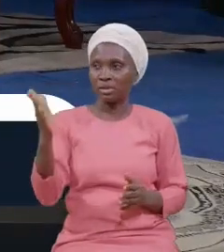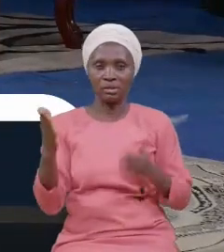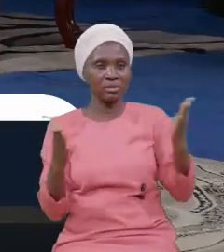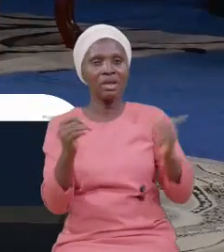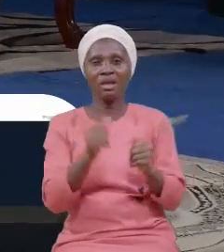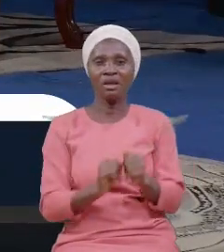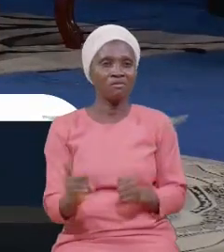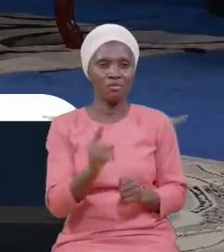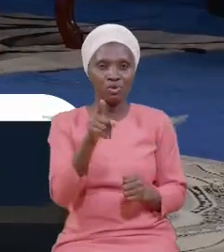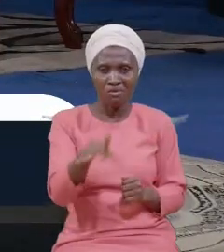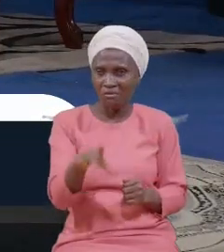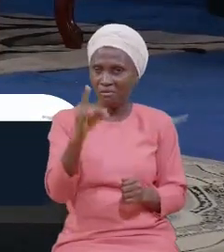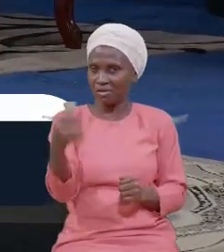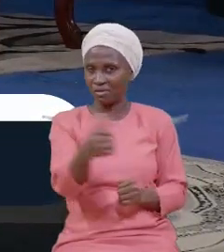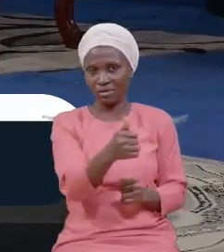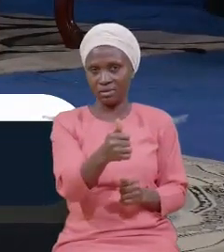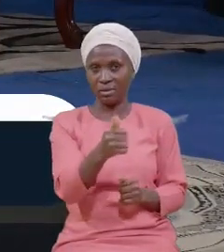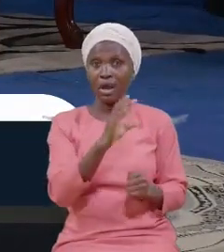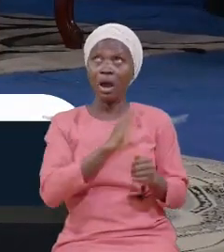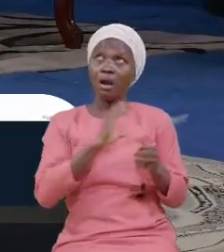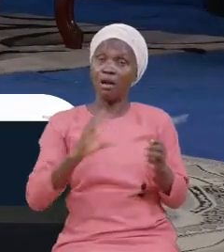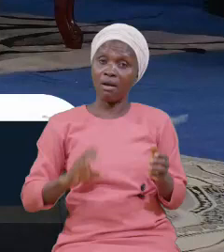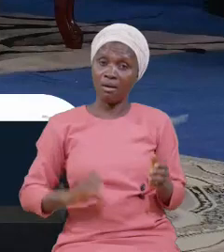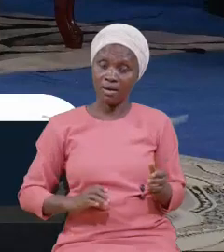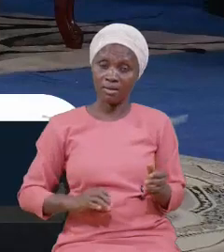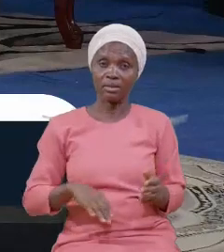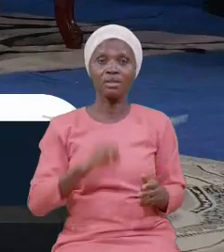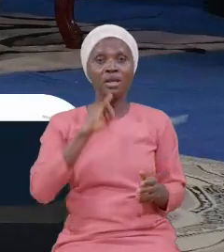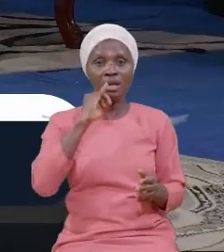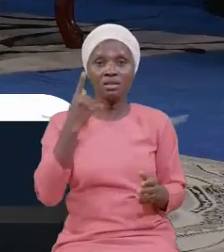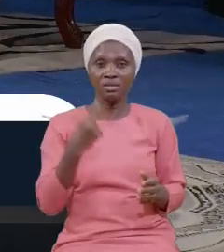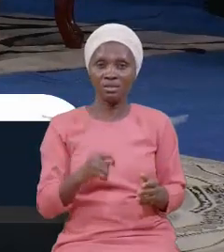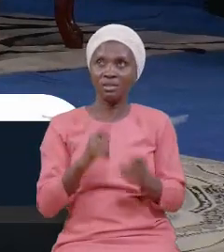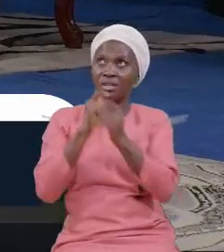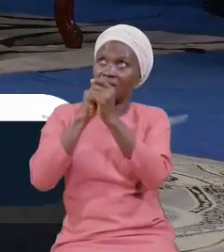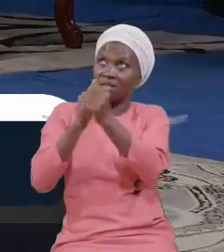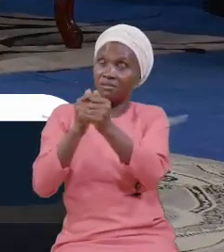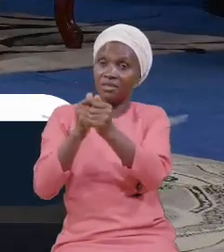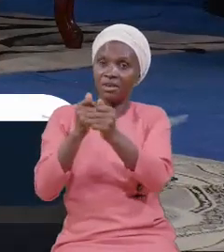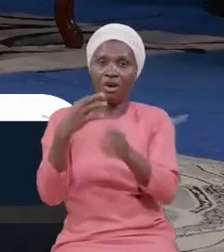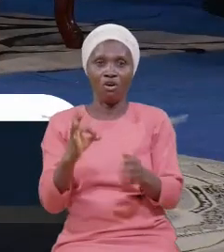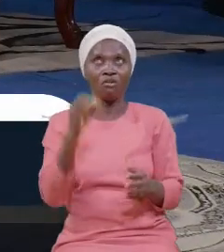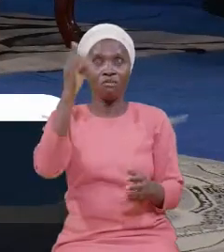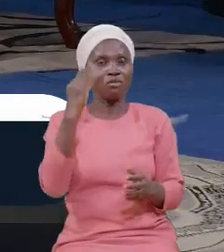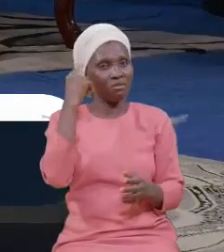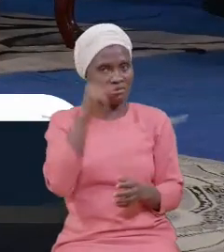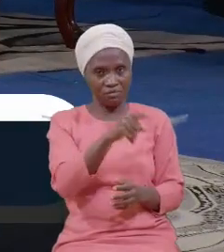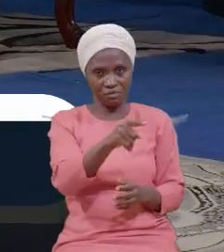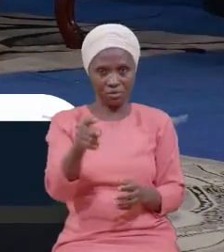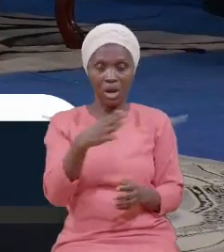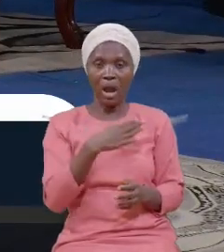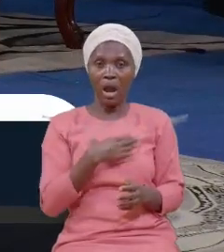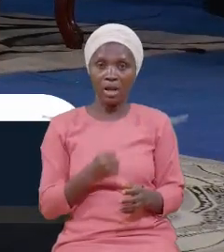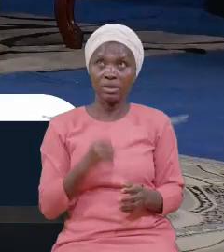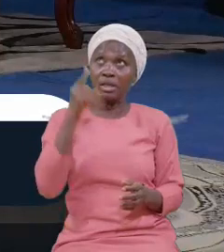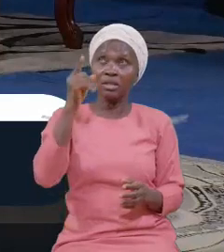find yourself, Christ is the gift of God for you, and it will satisfy